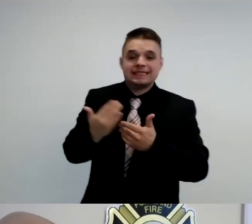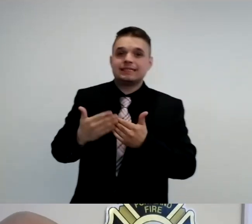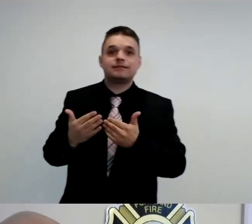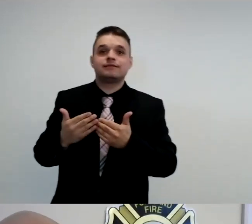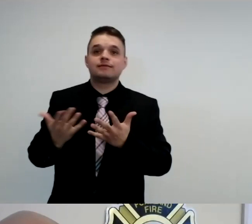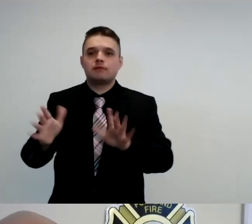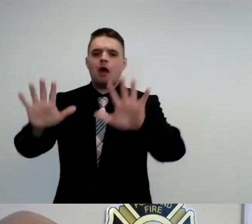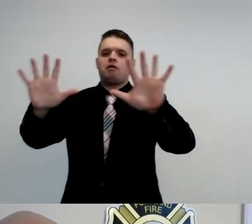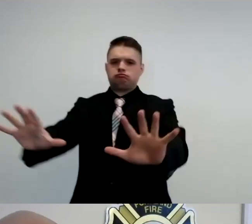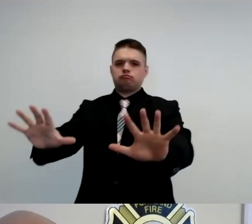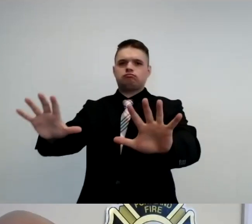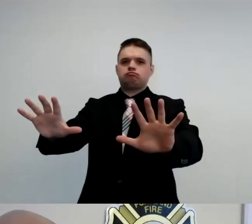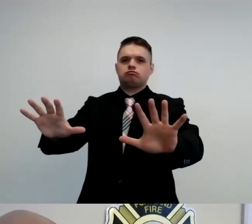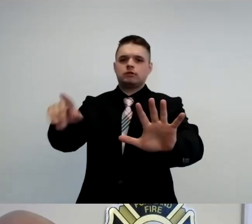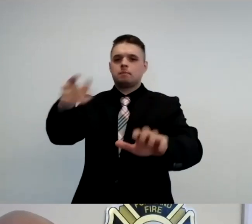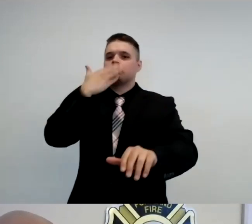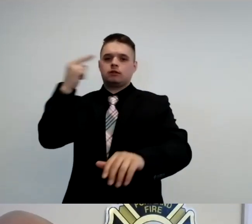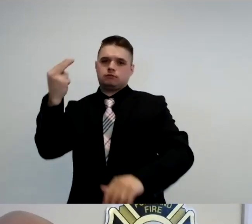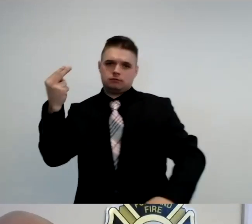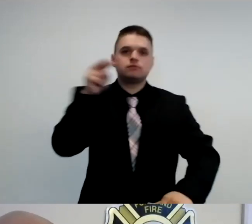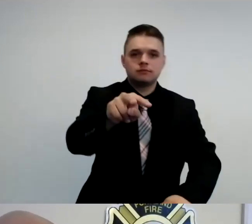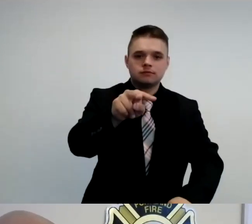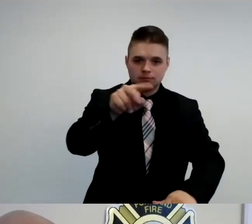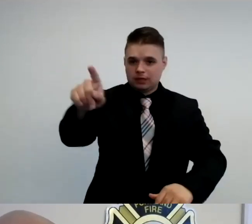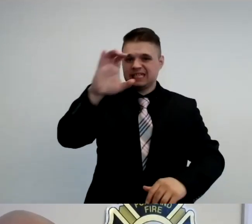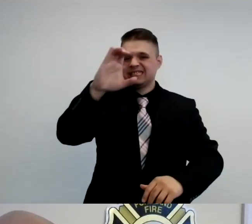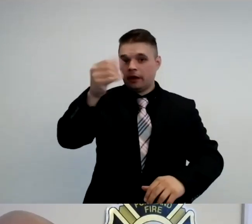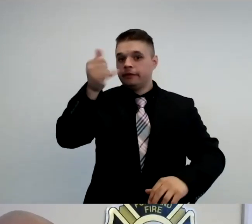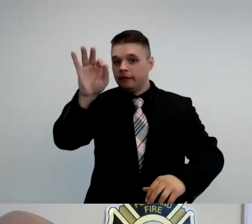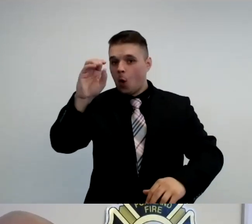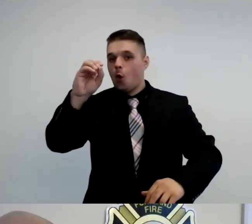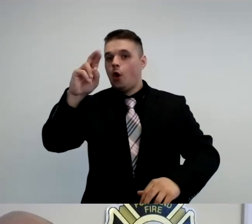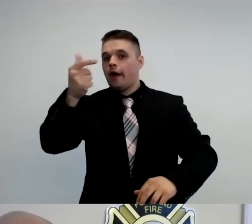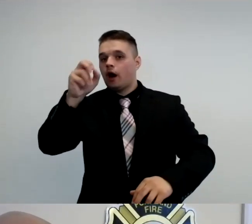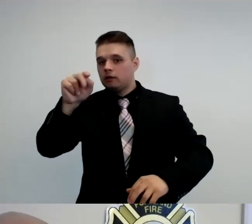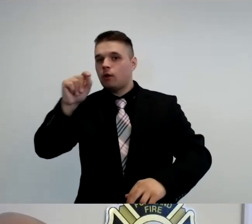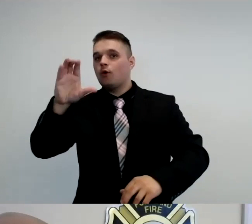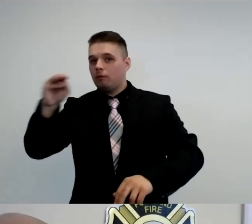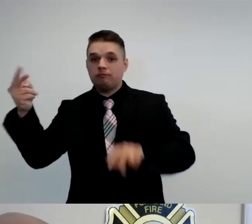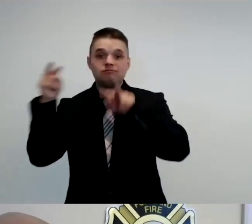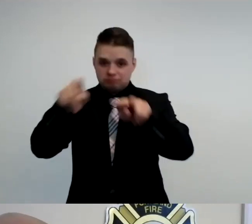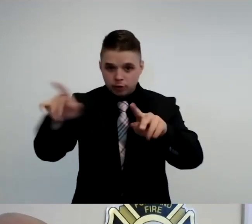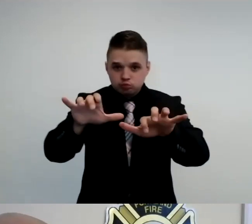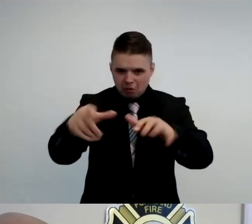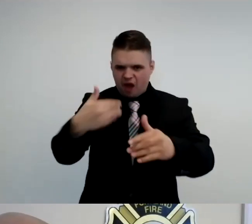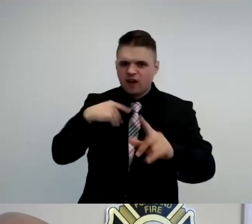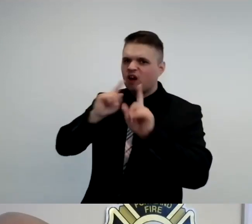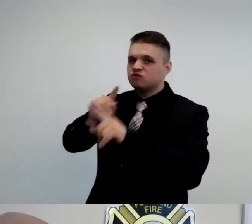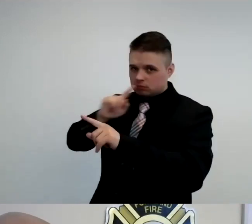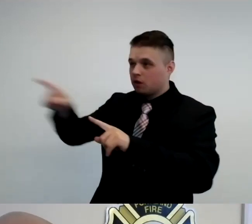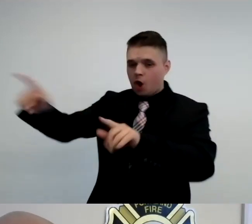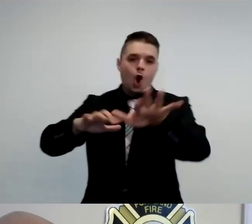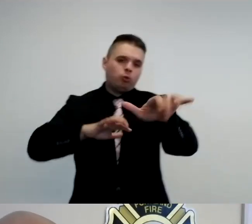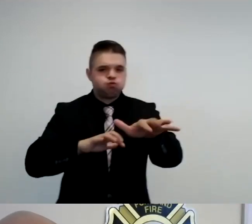hey, try this website out real quick and tell me what results it gave you. At the very end, it gives you that color,